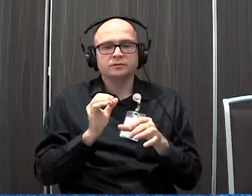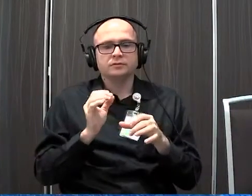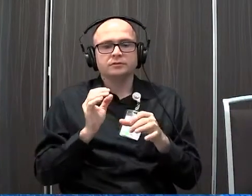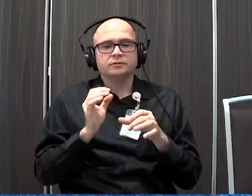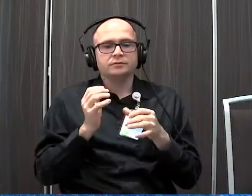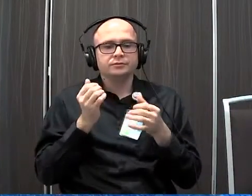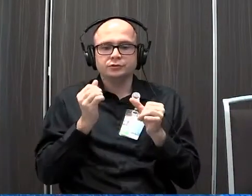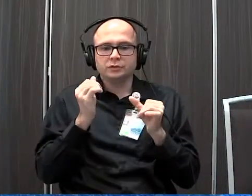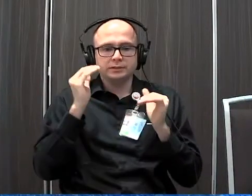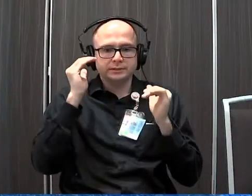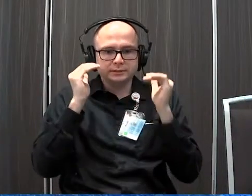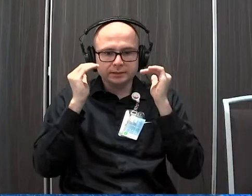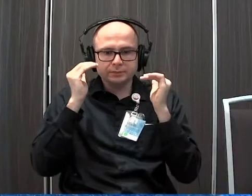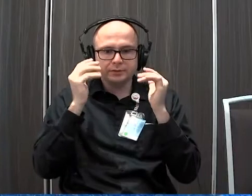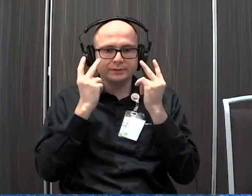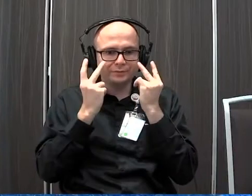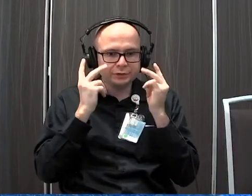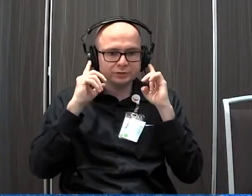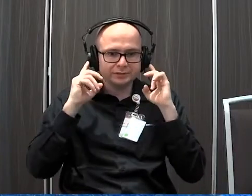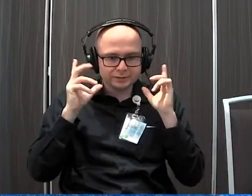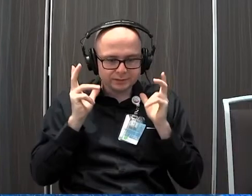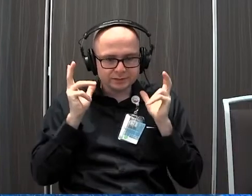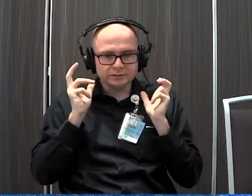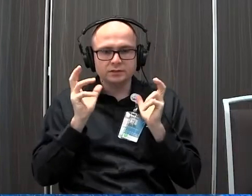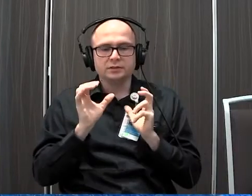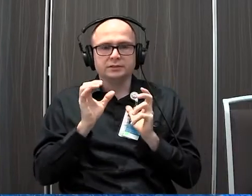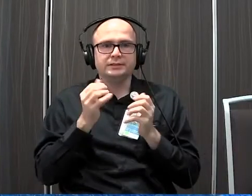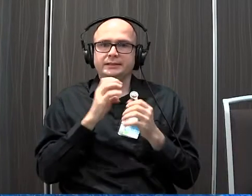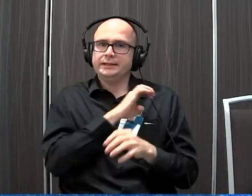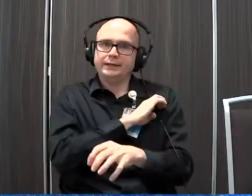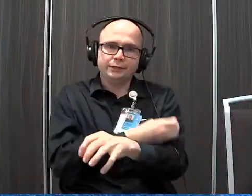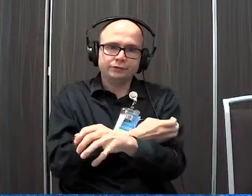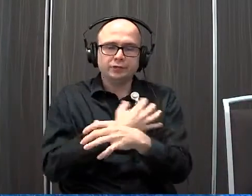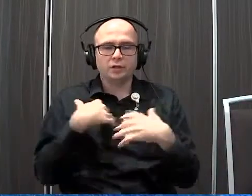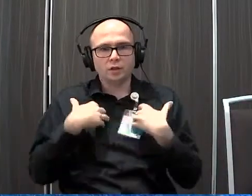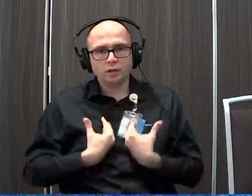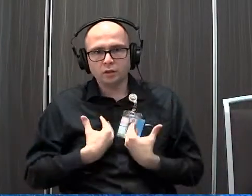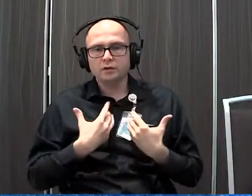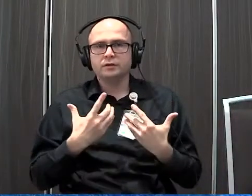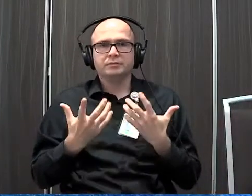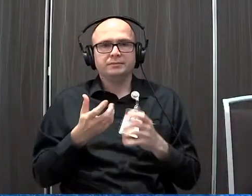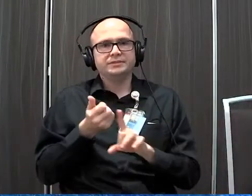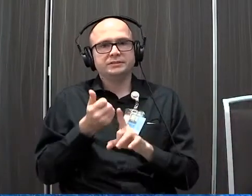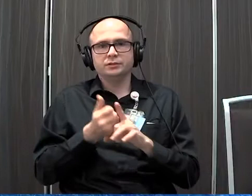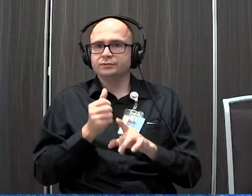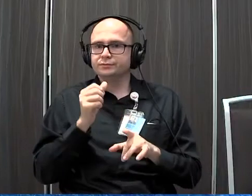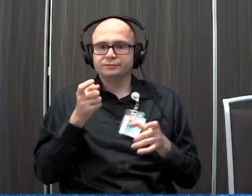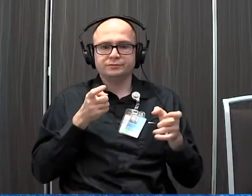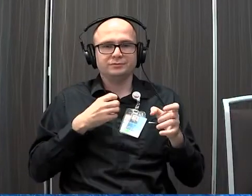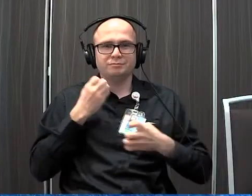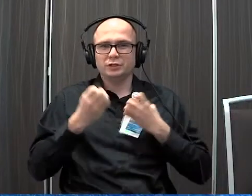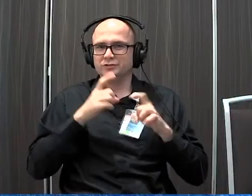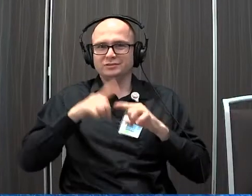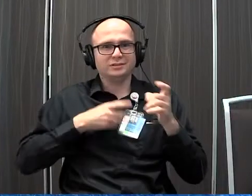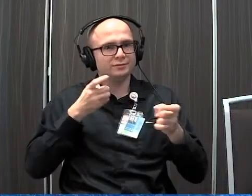to stabilize their senses, and that takes a lot of energy. So it might be a little bit easier for them to be deregulated because they are always